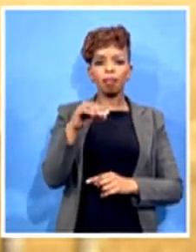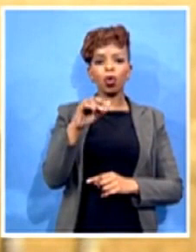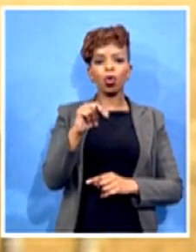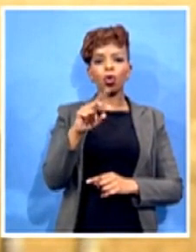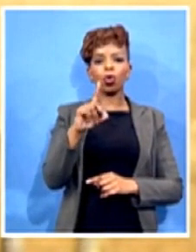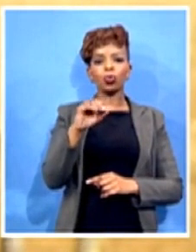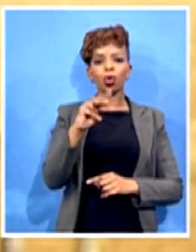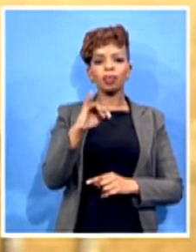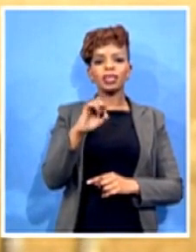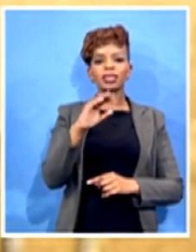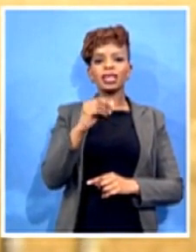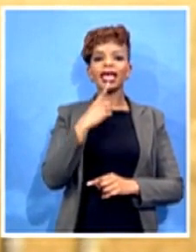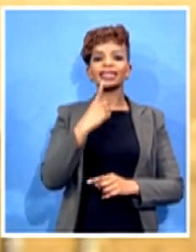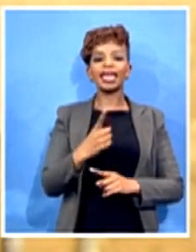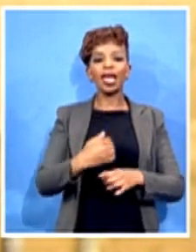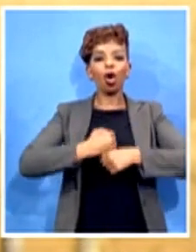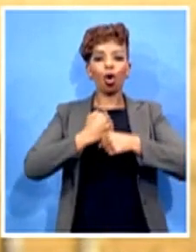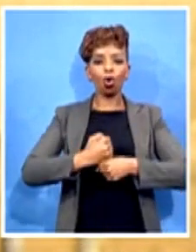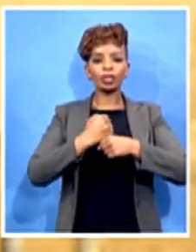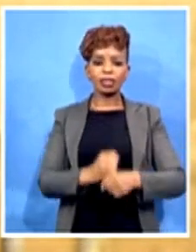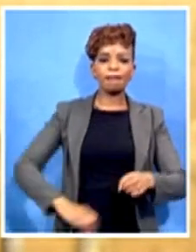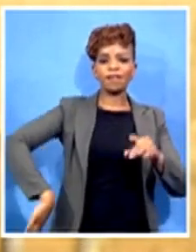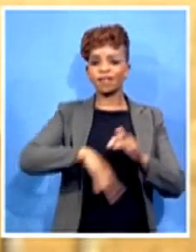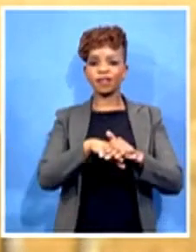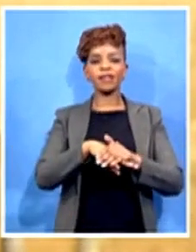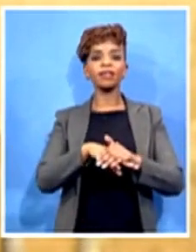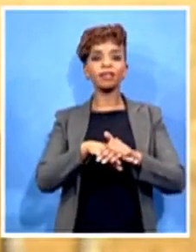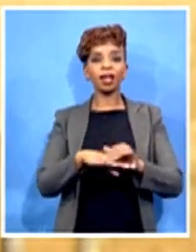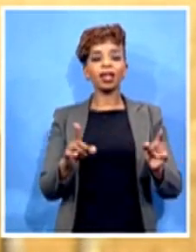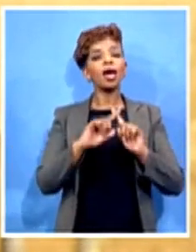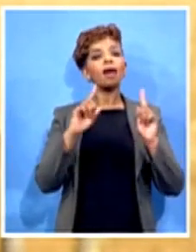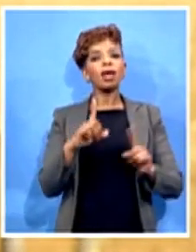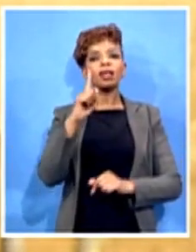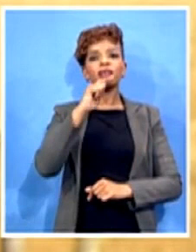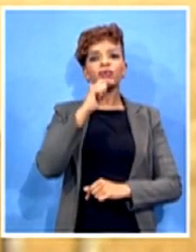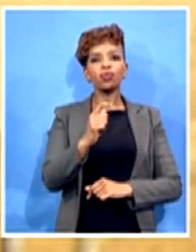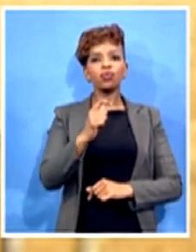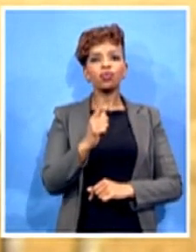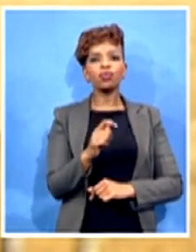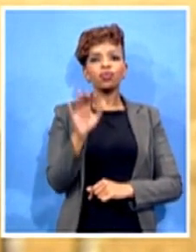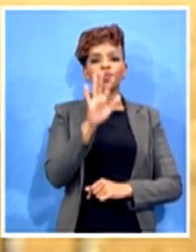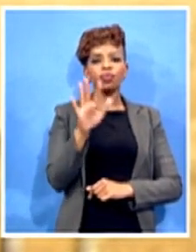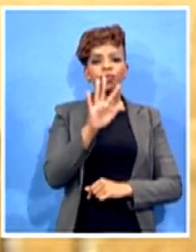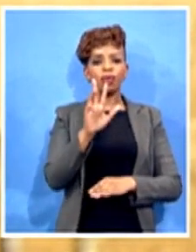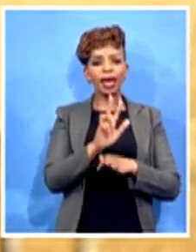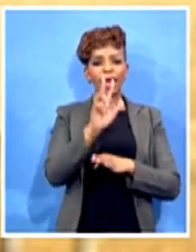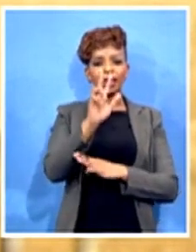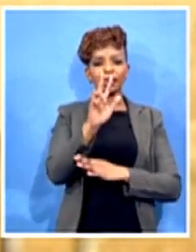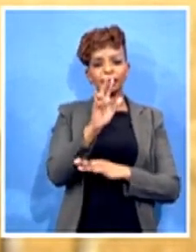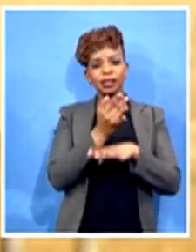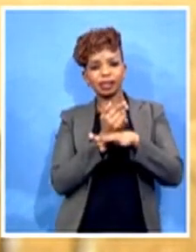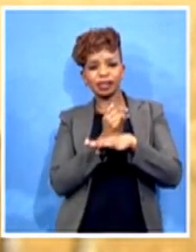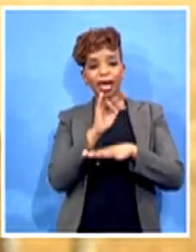back round about in the early 1900s. Then he was